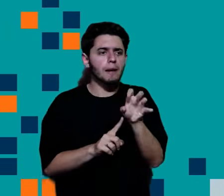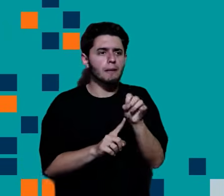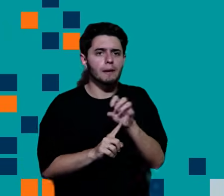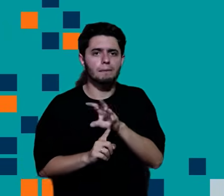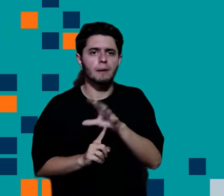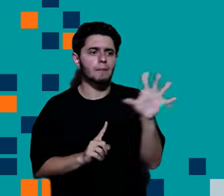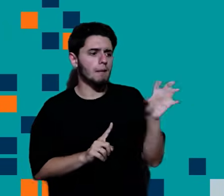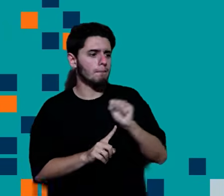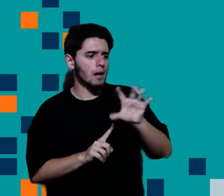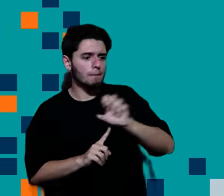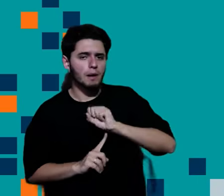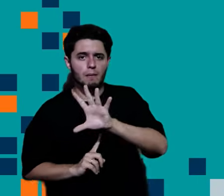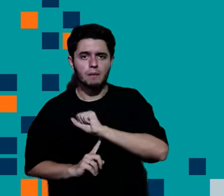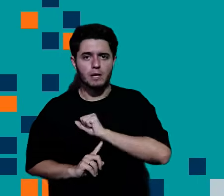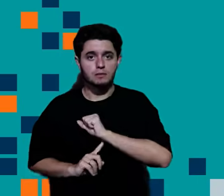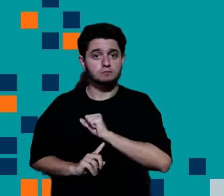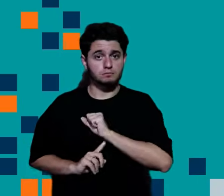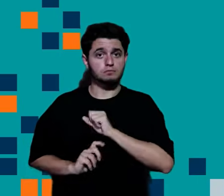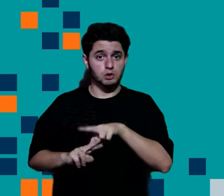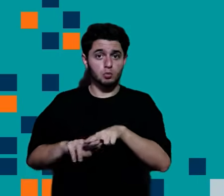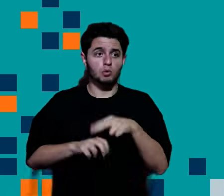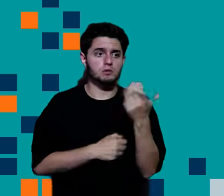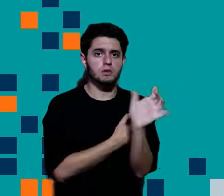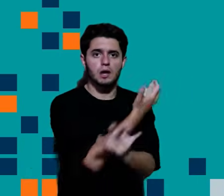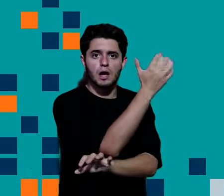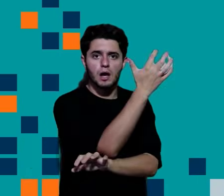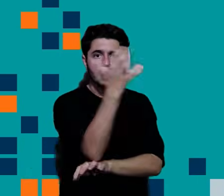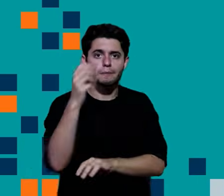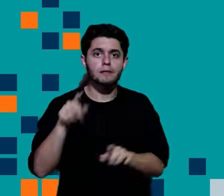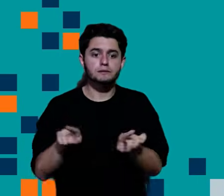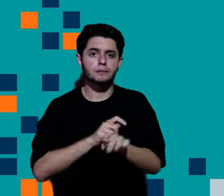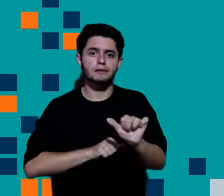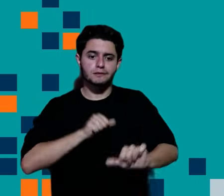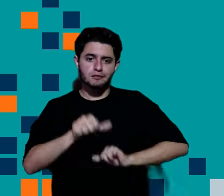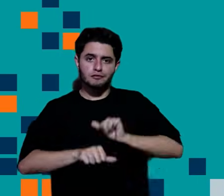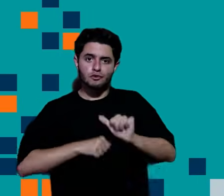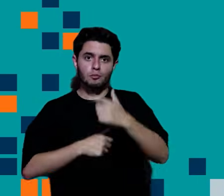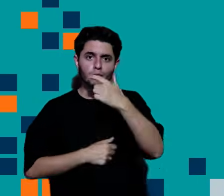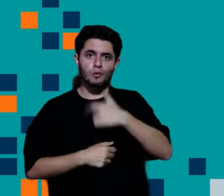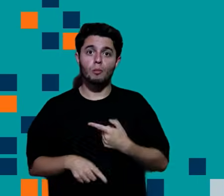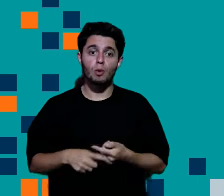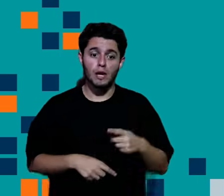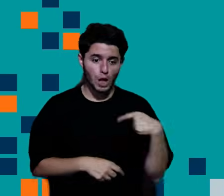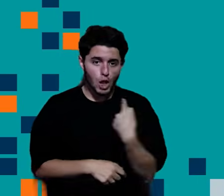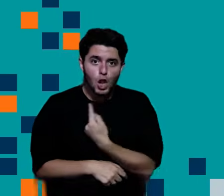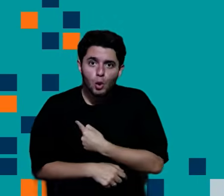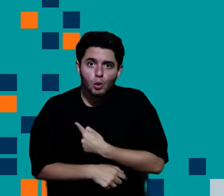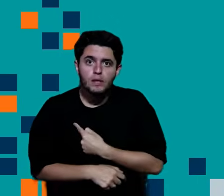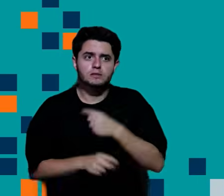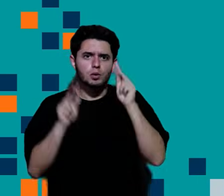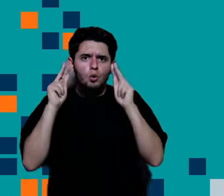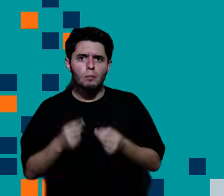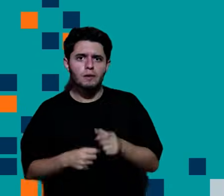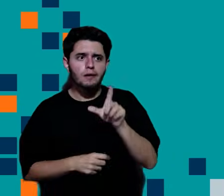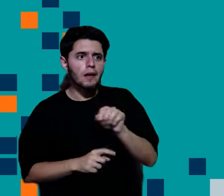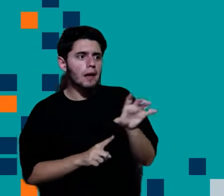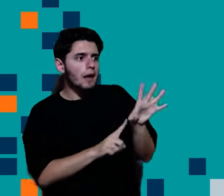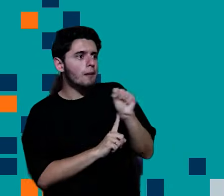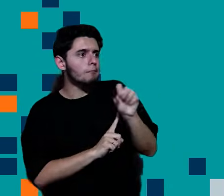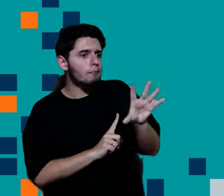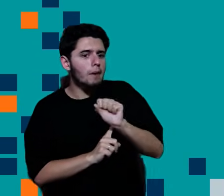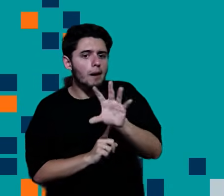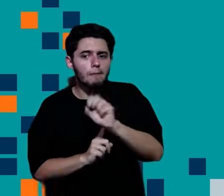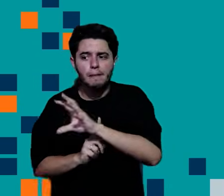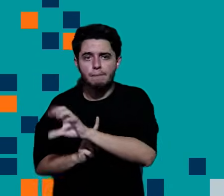dish is collecting 11 million bits of information, sensory information, that's coming into you